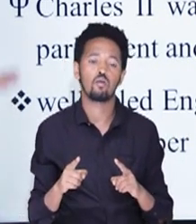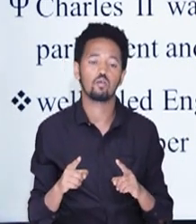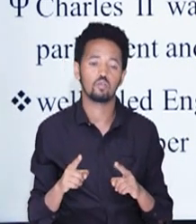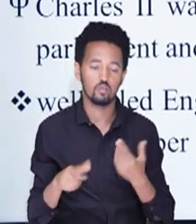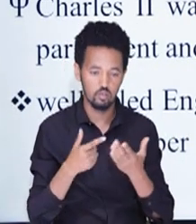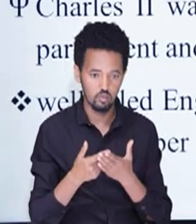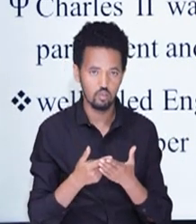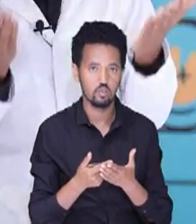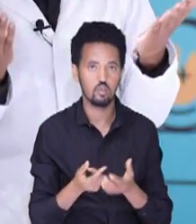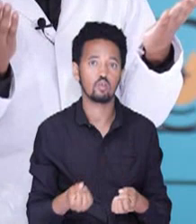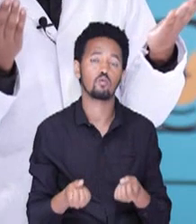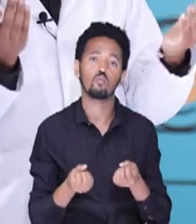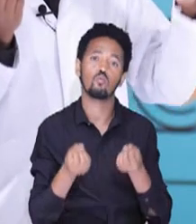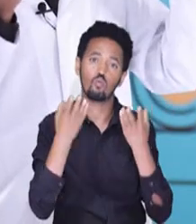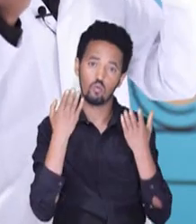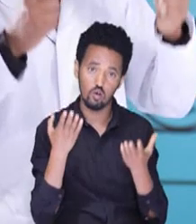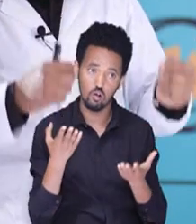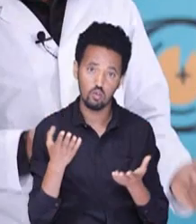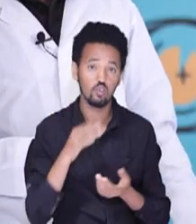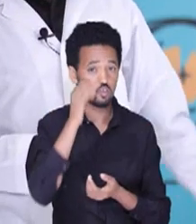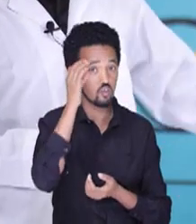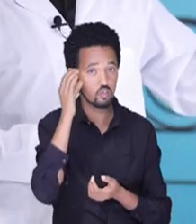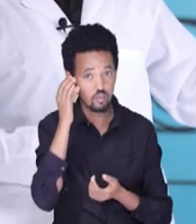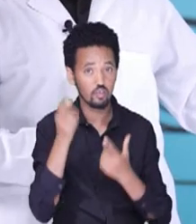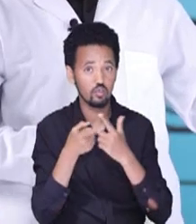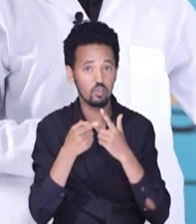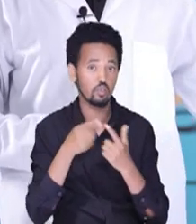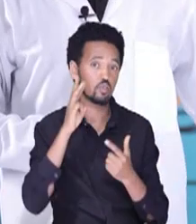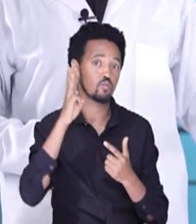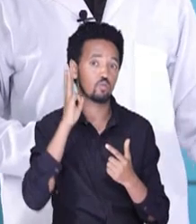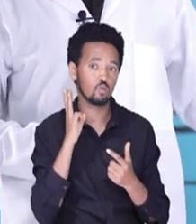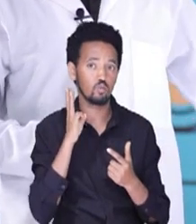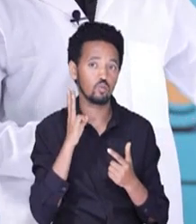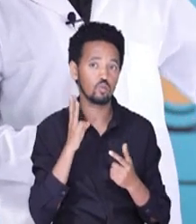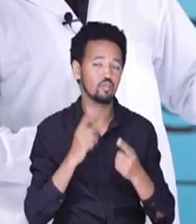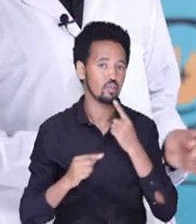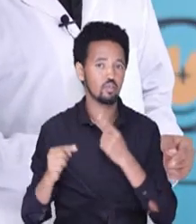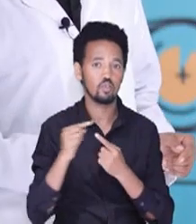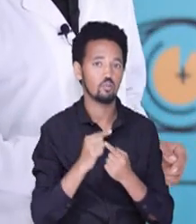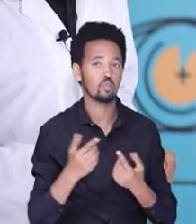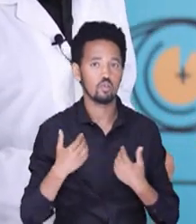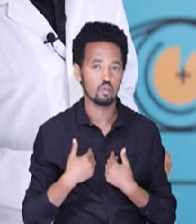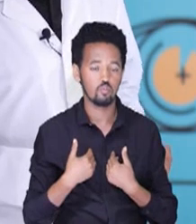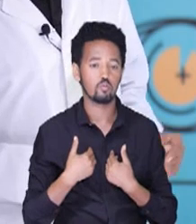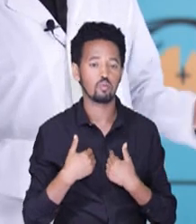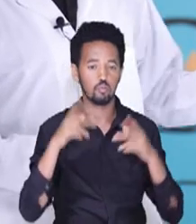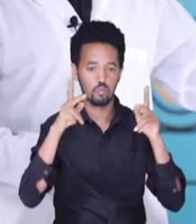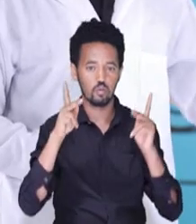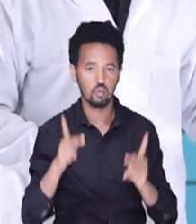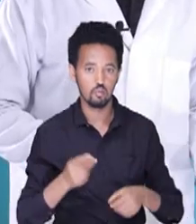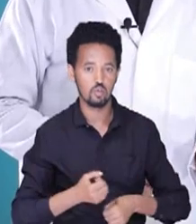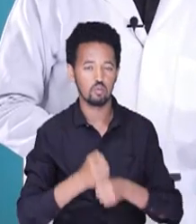Restoration of the monarchy. Charles II was not absolute ruler. He had to rule with parliament